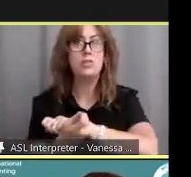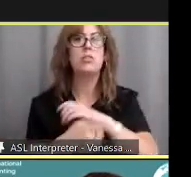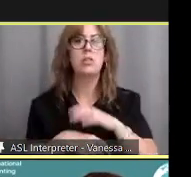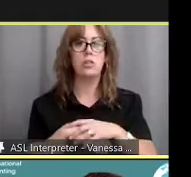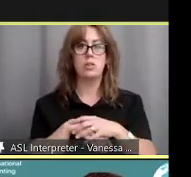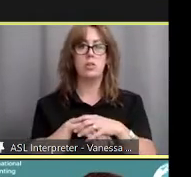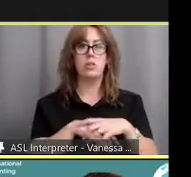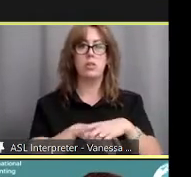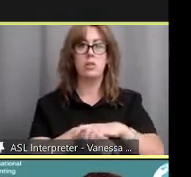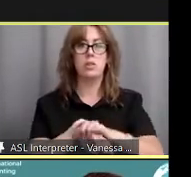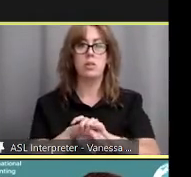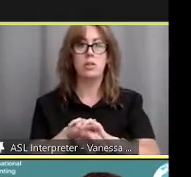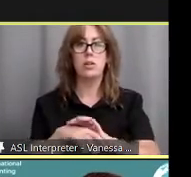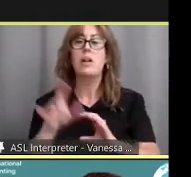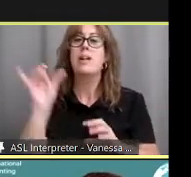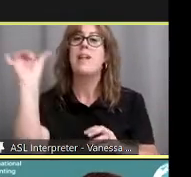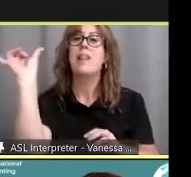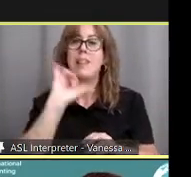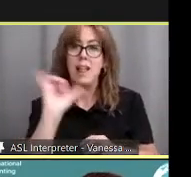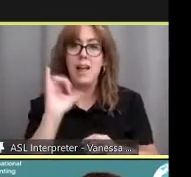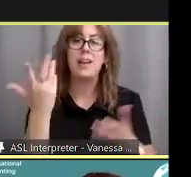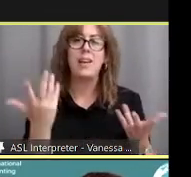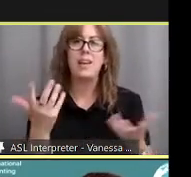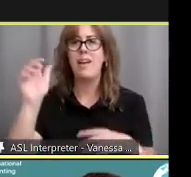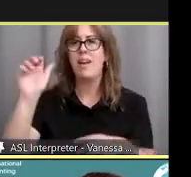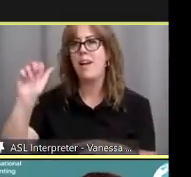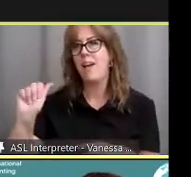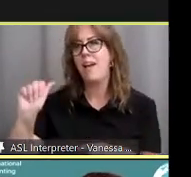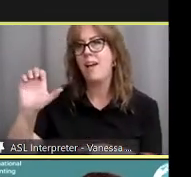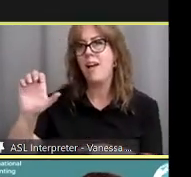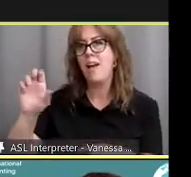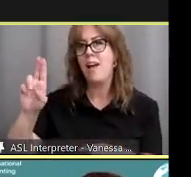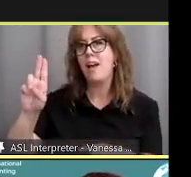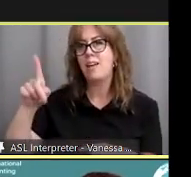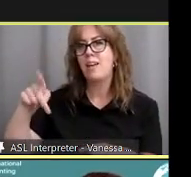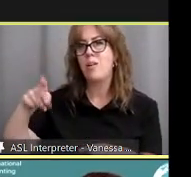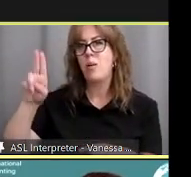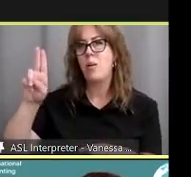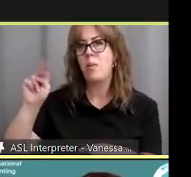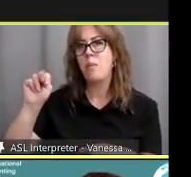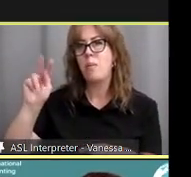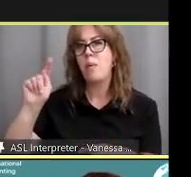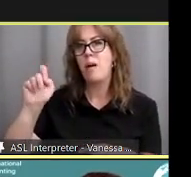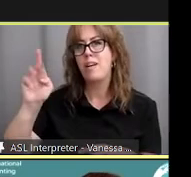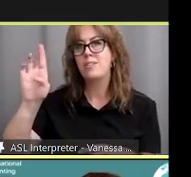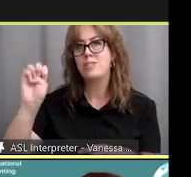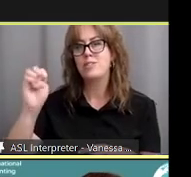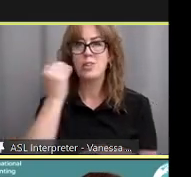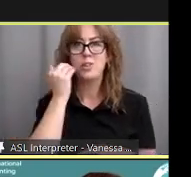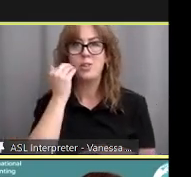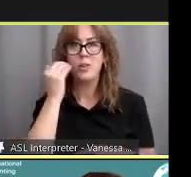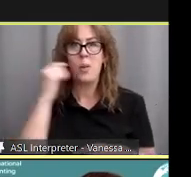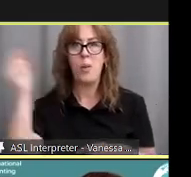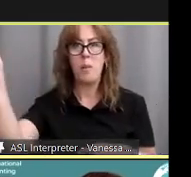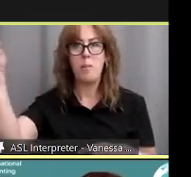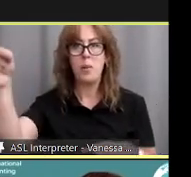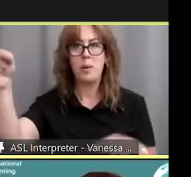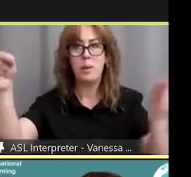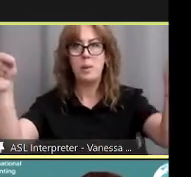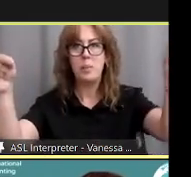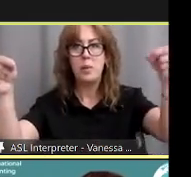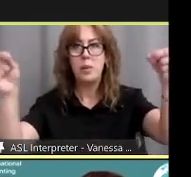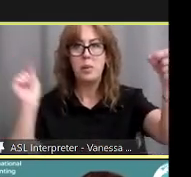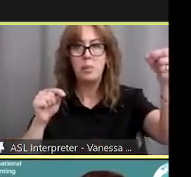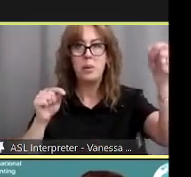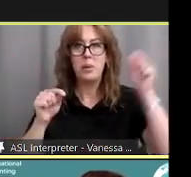of acupuncture points. Mm. And the whole work now is about creating circulation between these